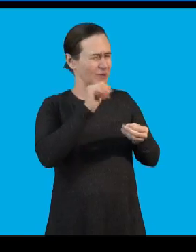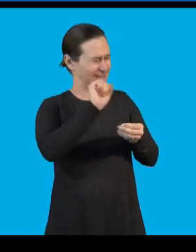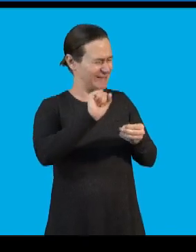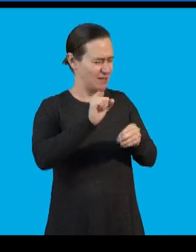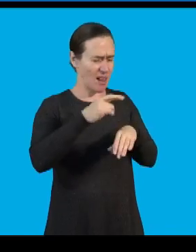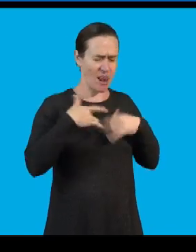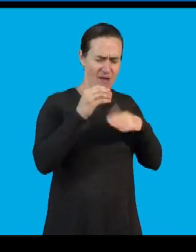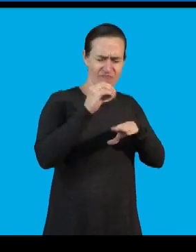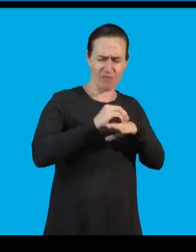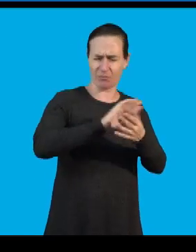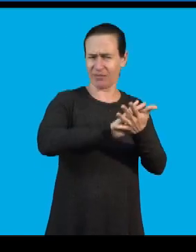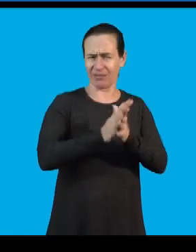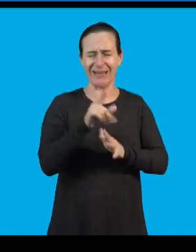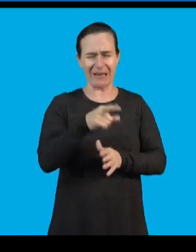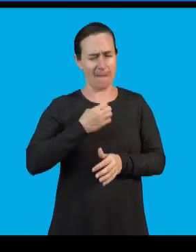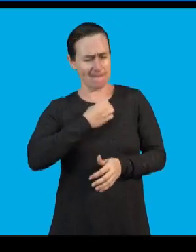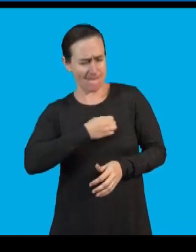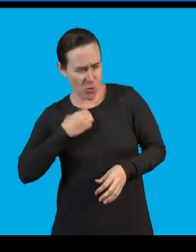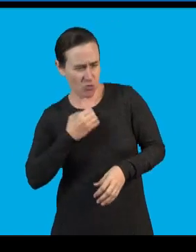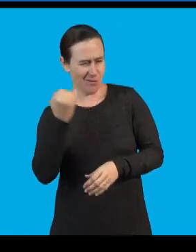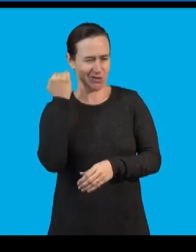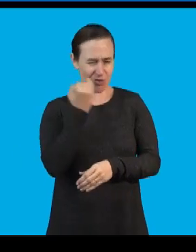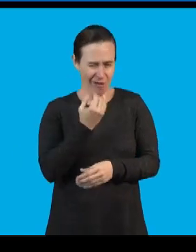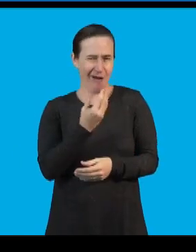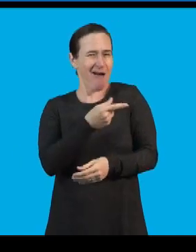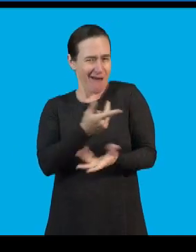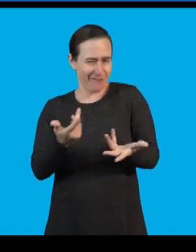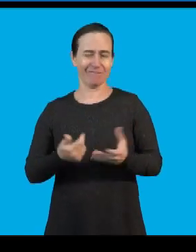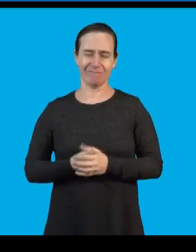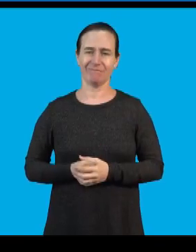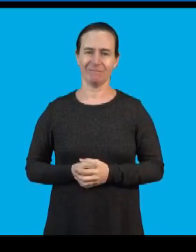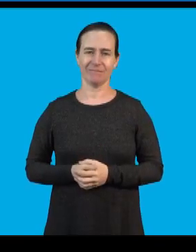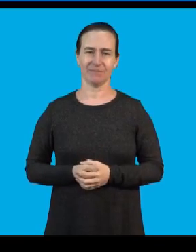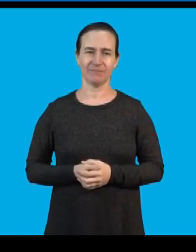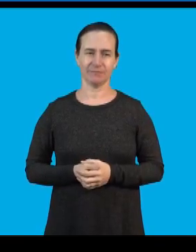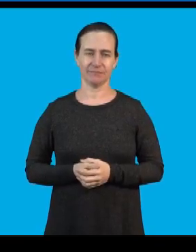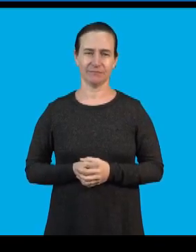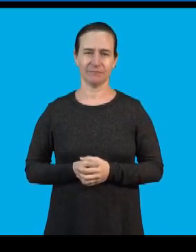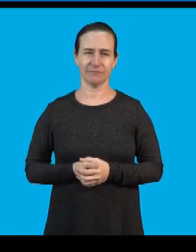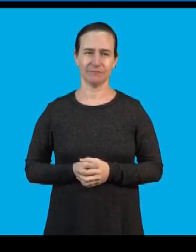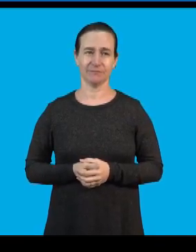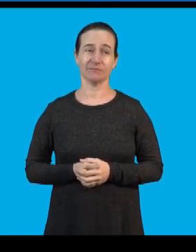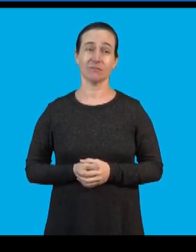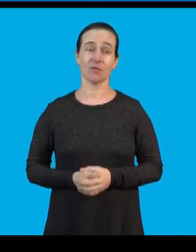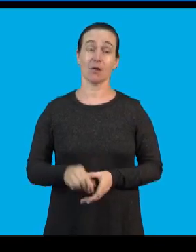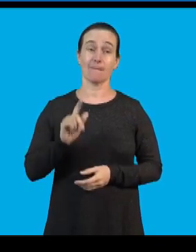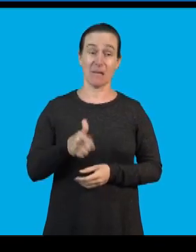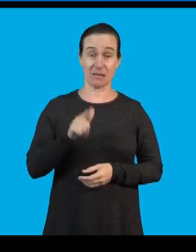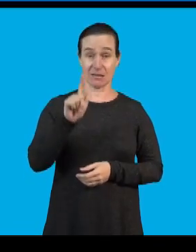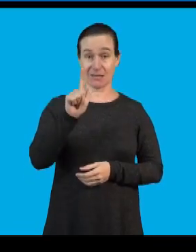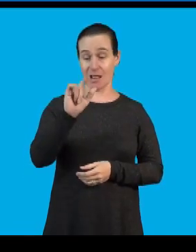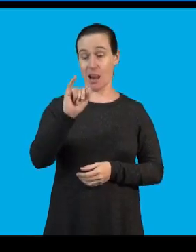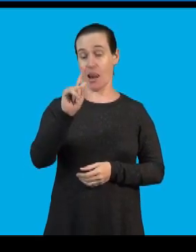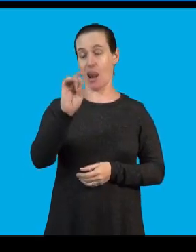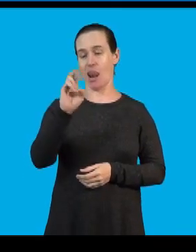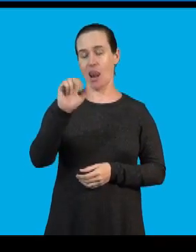have been damaged and have emotional scars, all right? So somehow the question says you must do the literal,